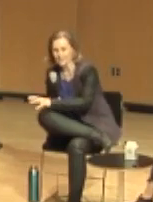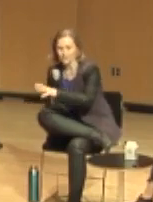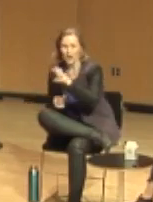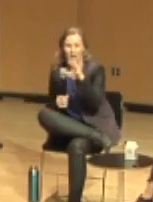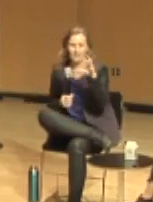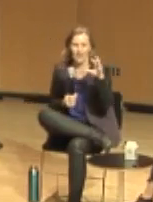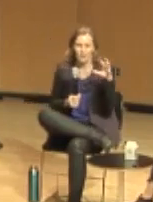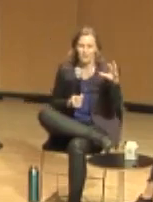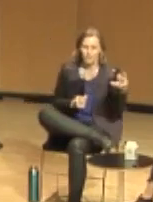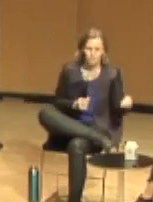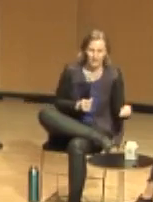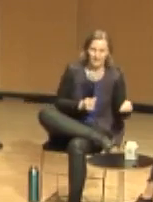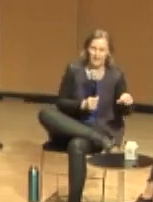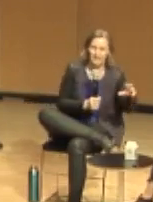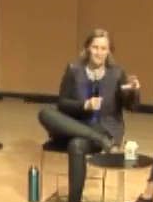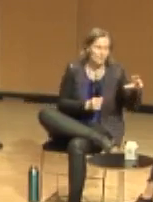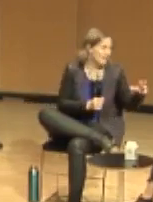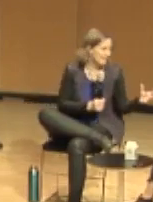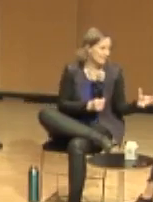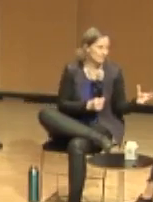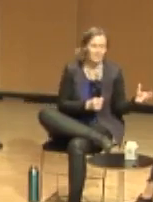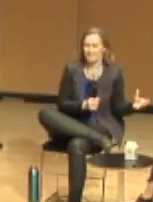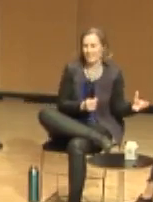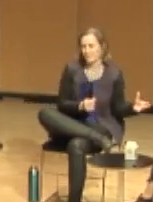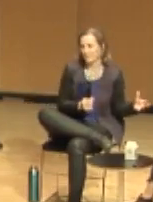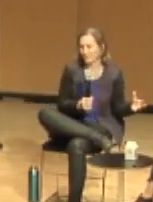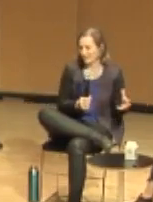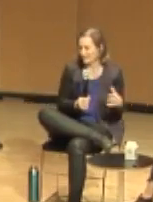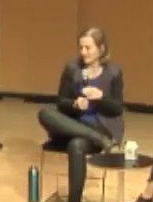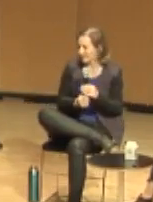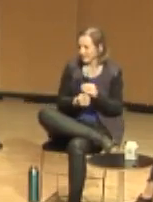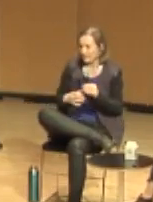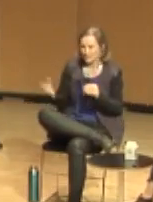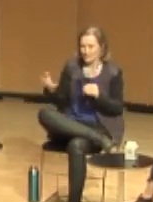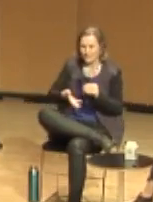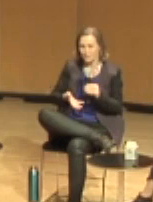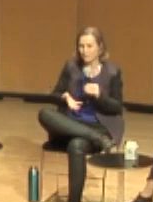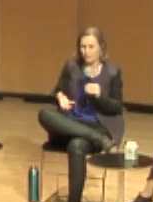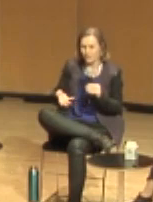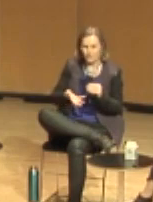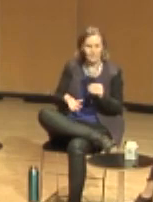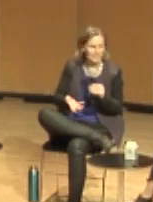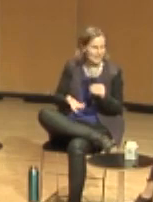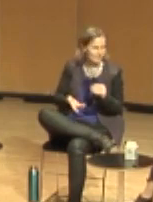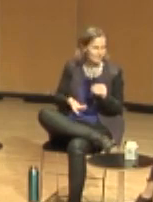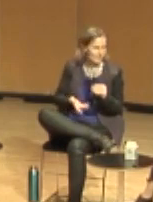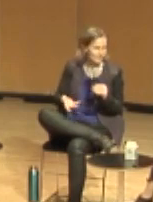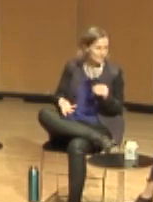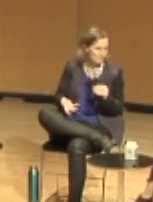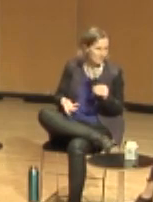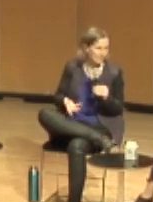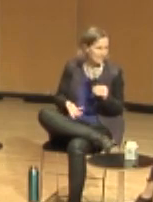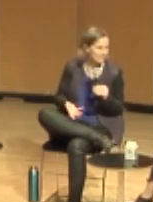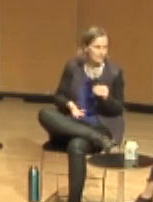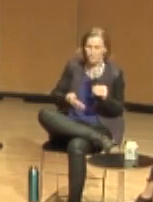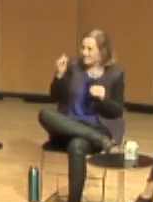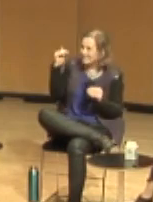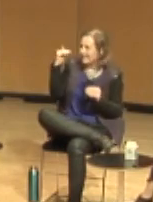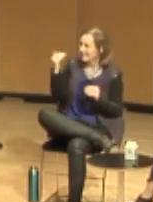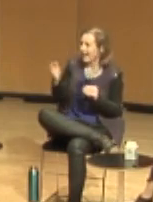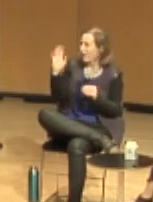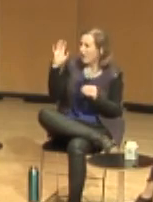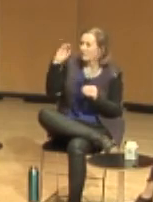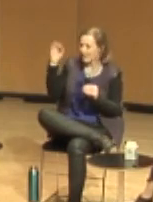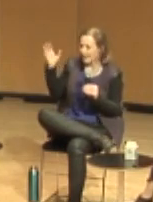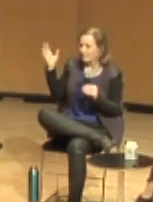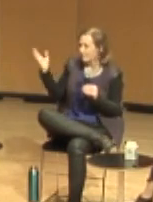people speak not how people write and so that's actually the same and it's very translatable when you get down to it into American English we